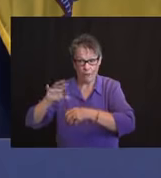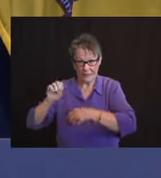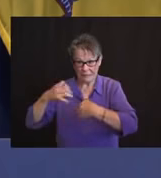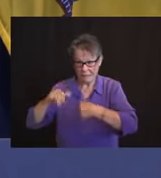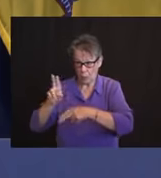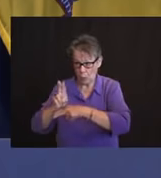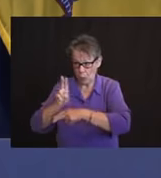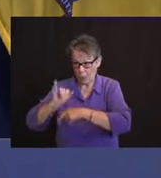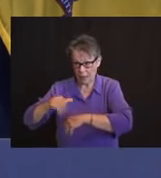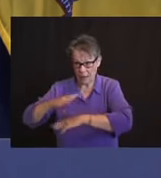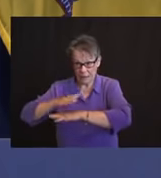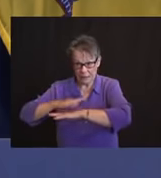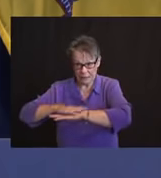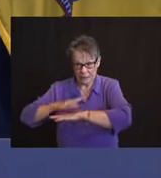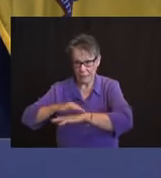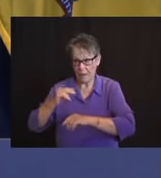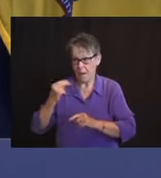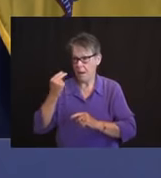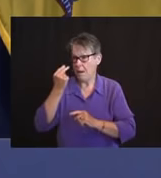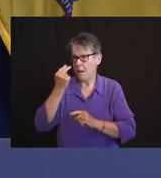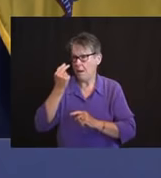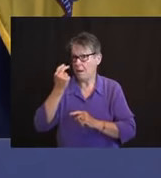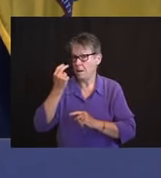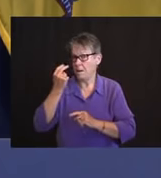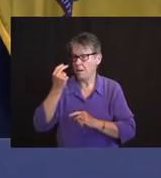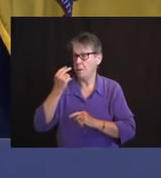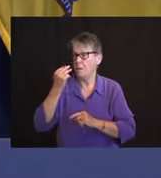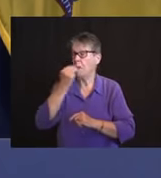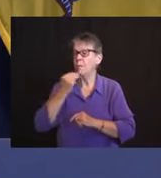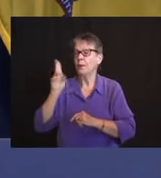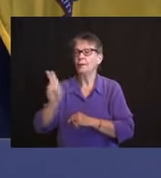House by the end of the month. Do you think that's realistic?